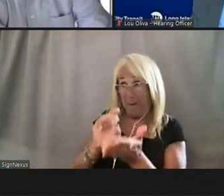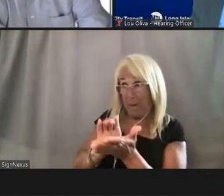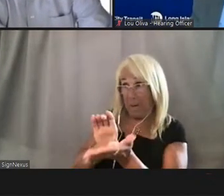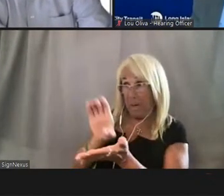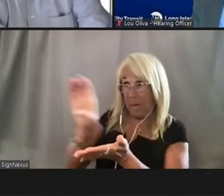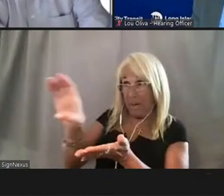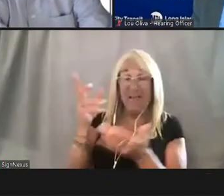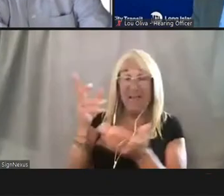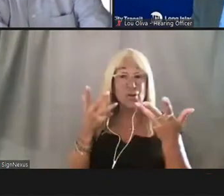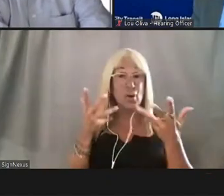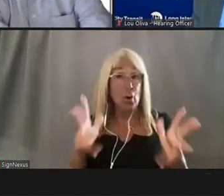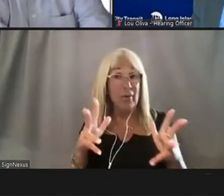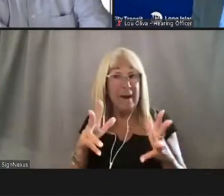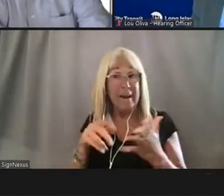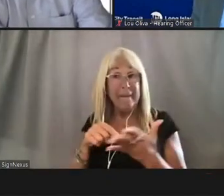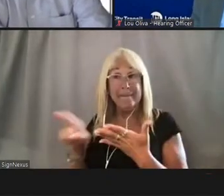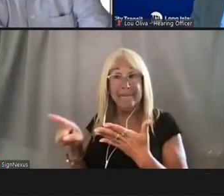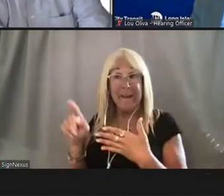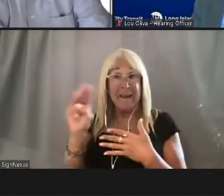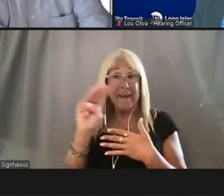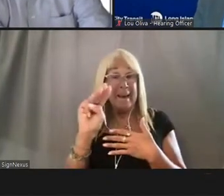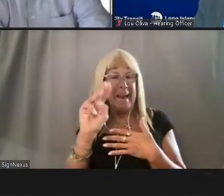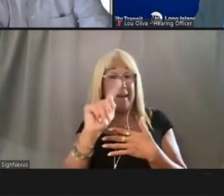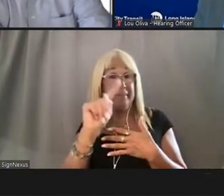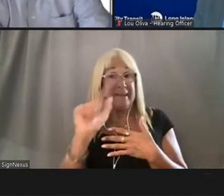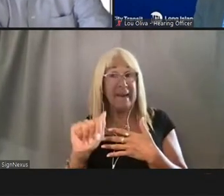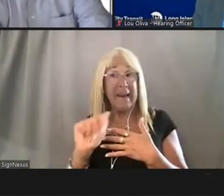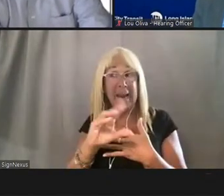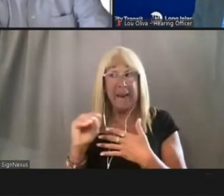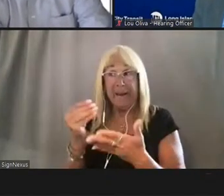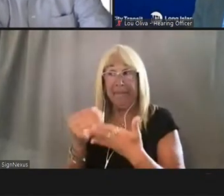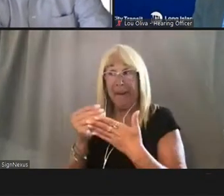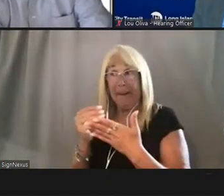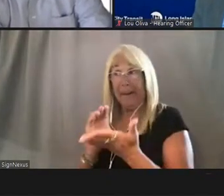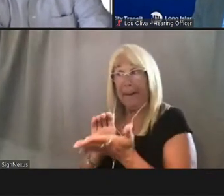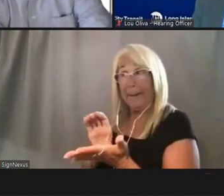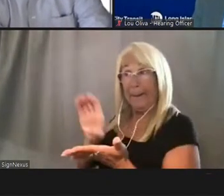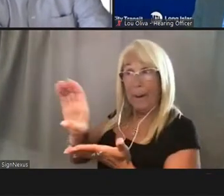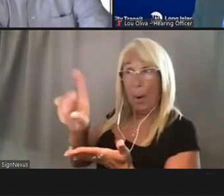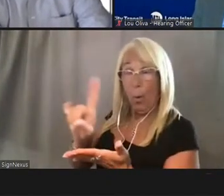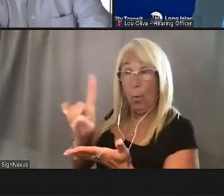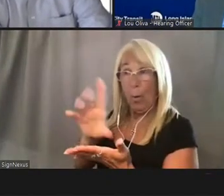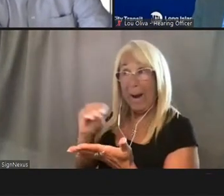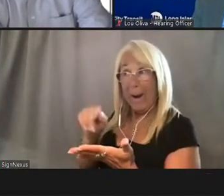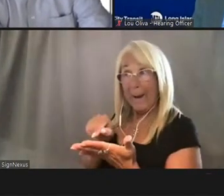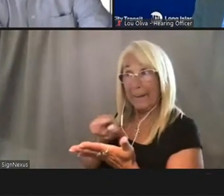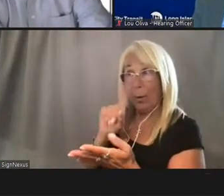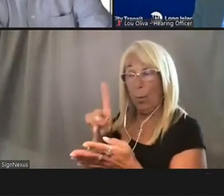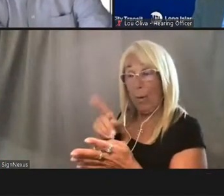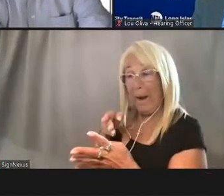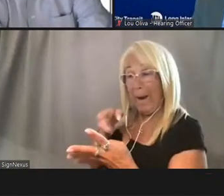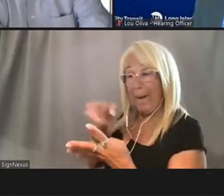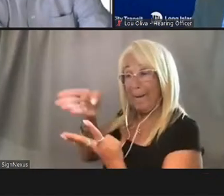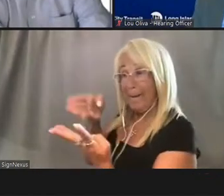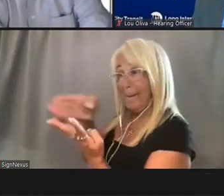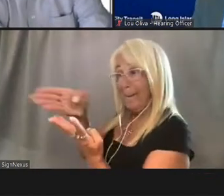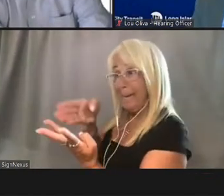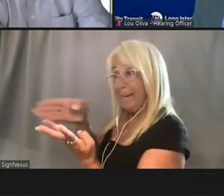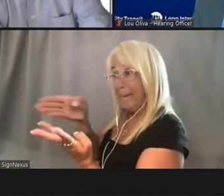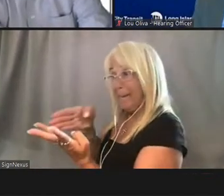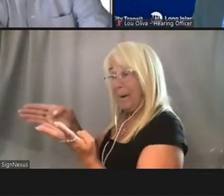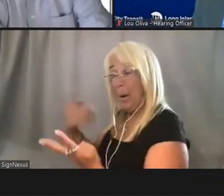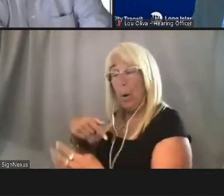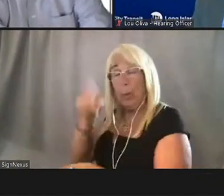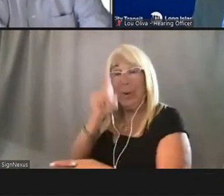been paid into the MTA and where this money will go and if we can have some kind of auditing to make sure that we can track where it